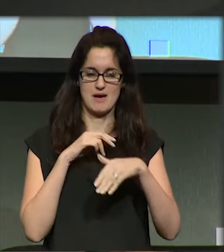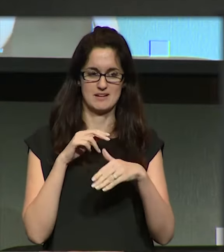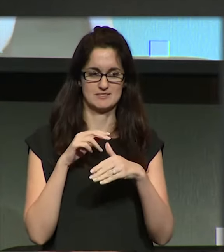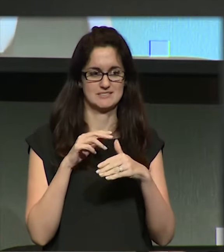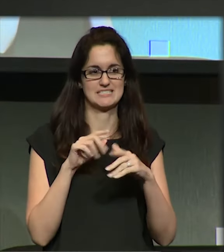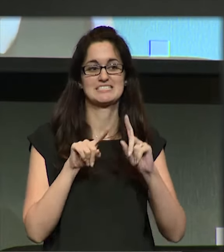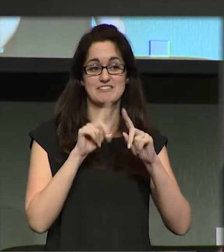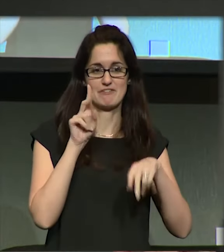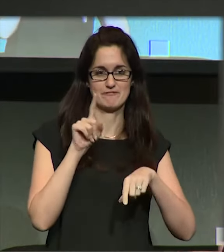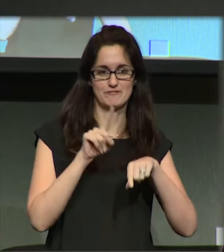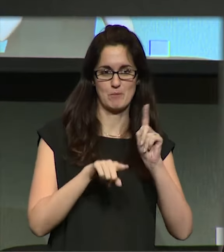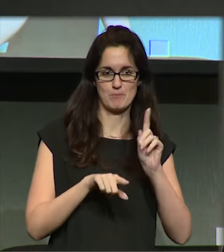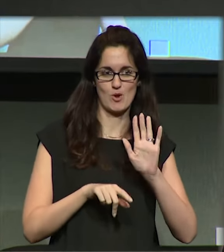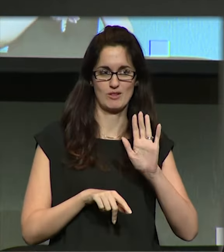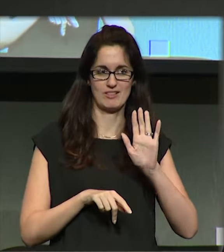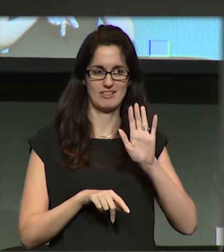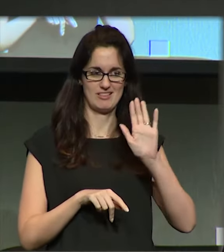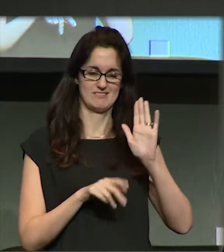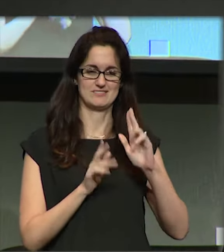I'm just teasing. I'm teasing.